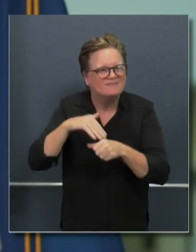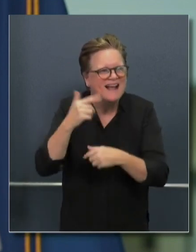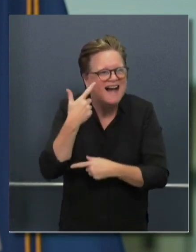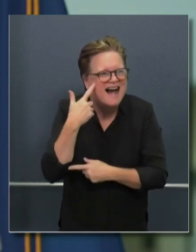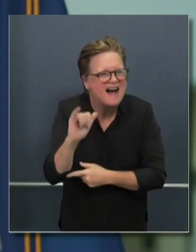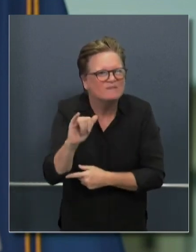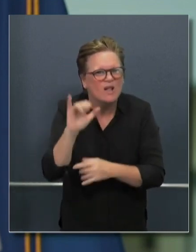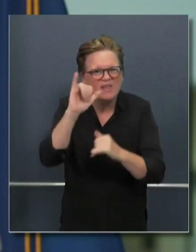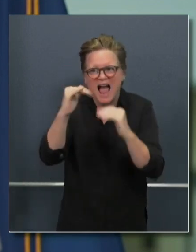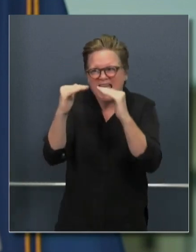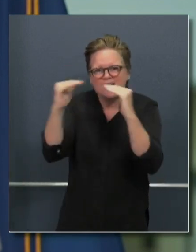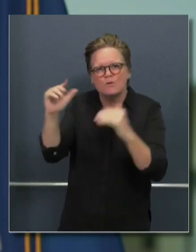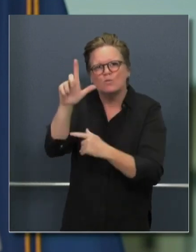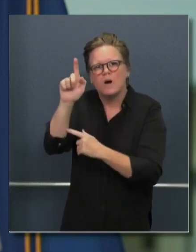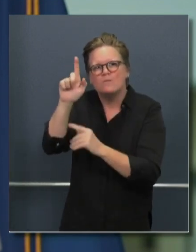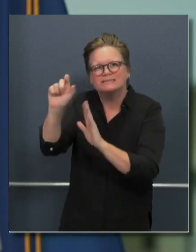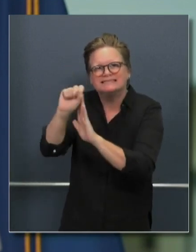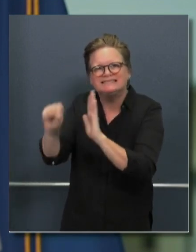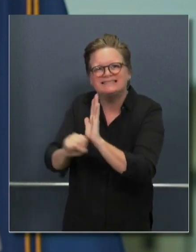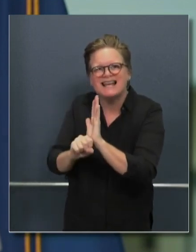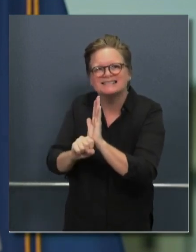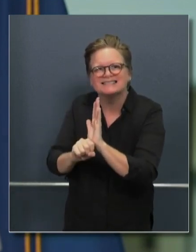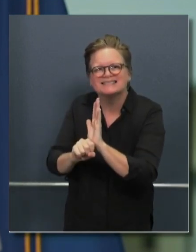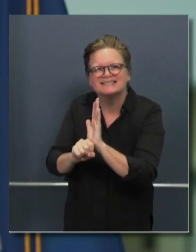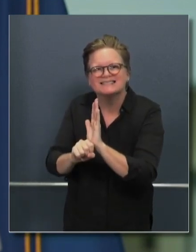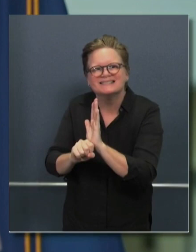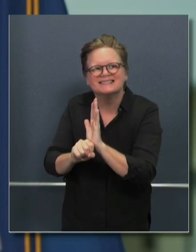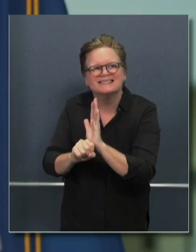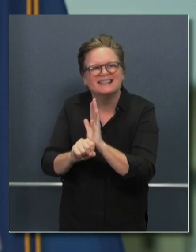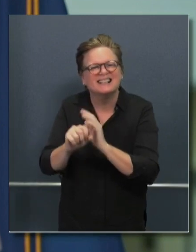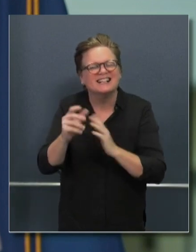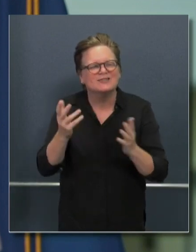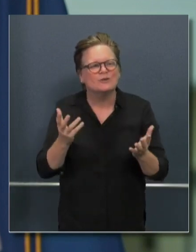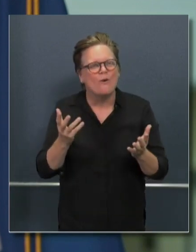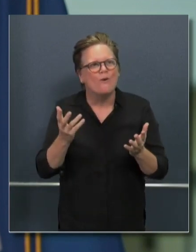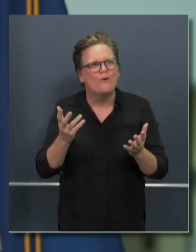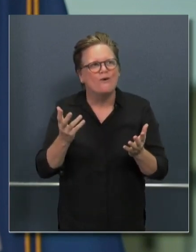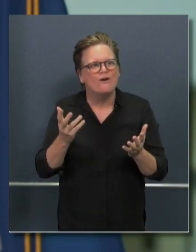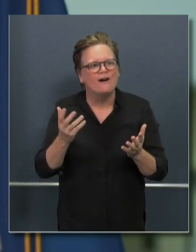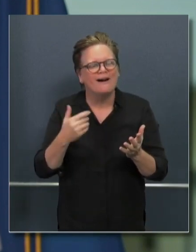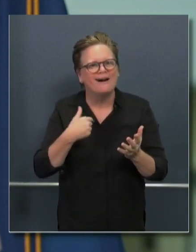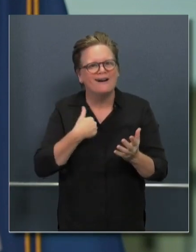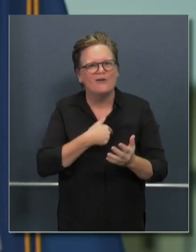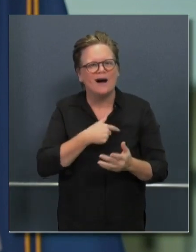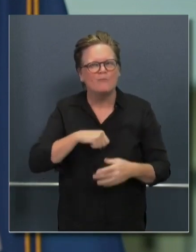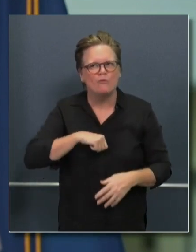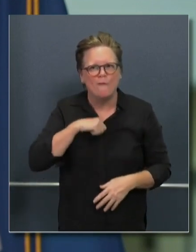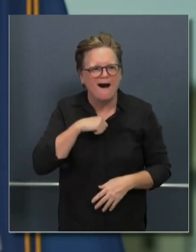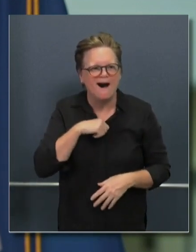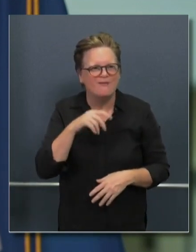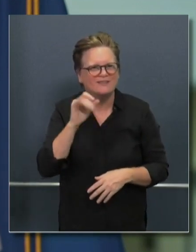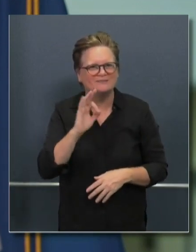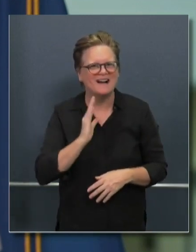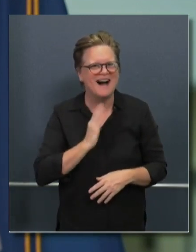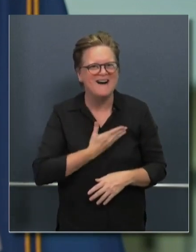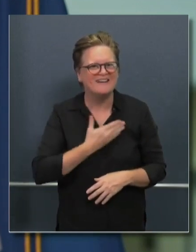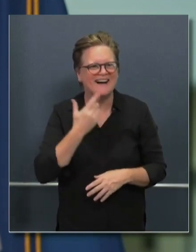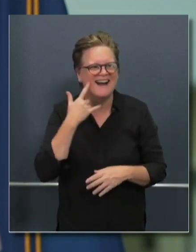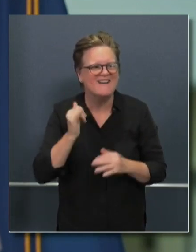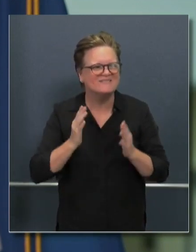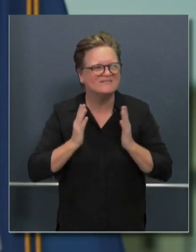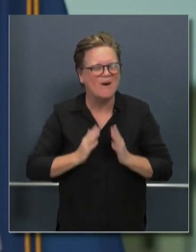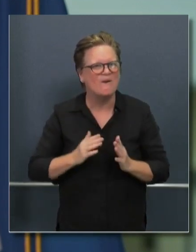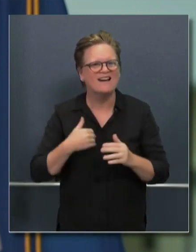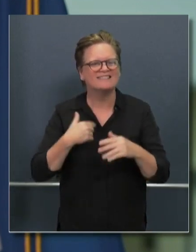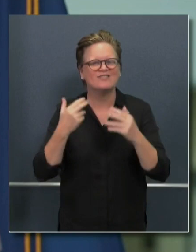proud of this state. I'm proud of its leadership across the political spectrum and all across the state in terms of regions, large and small,